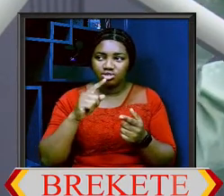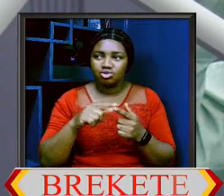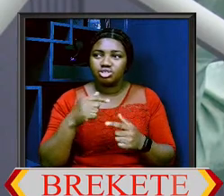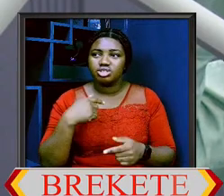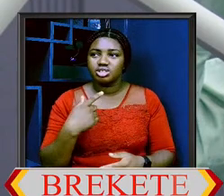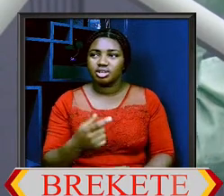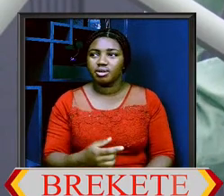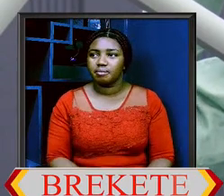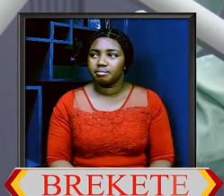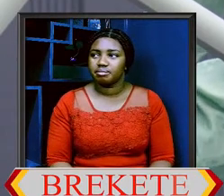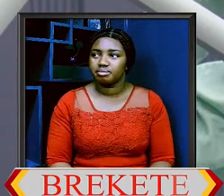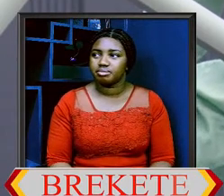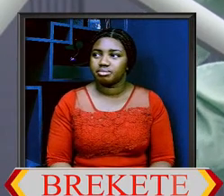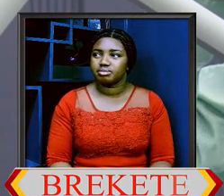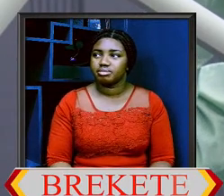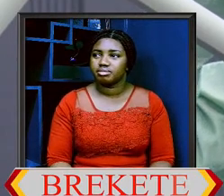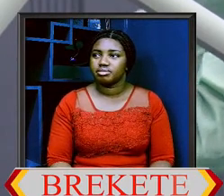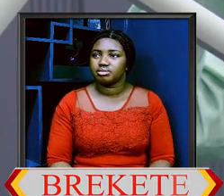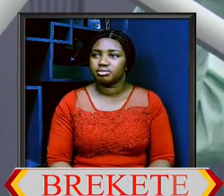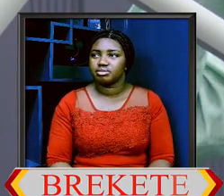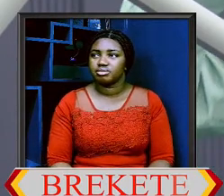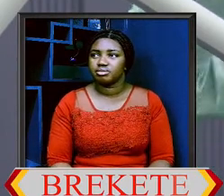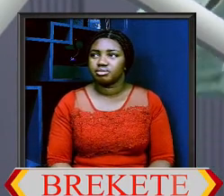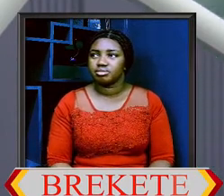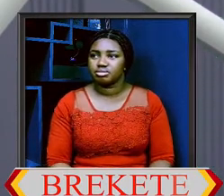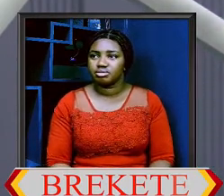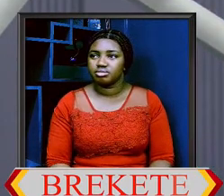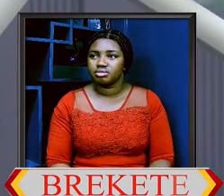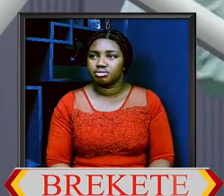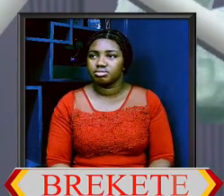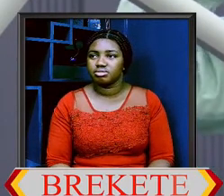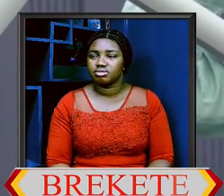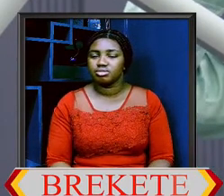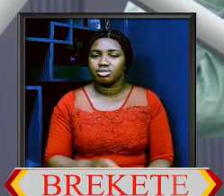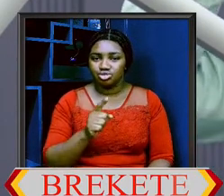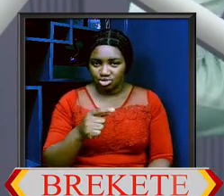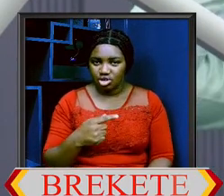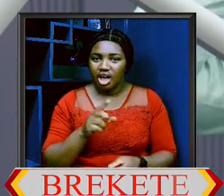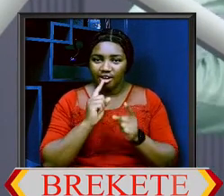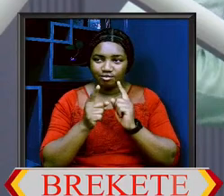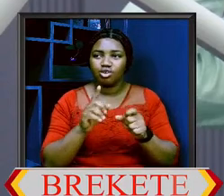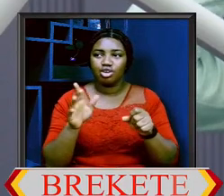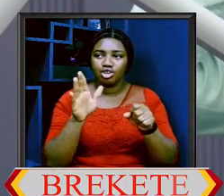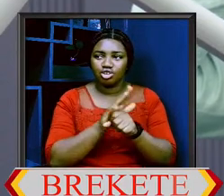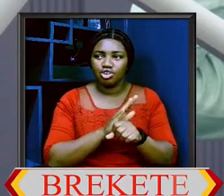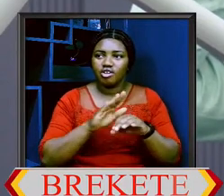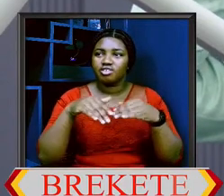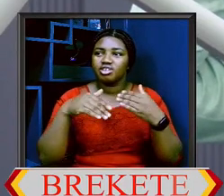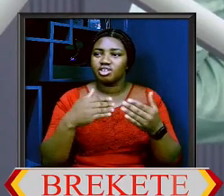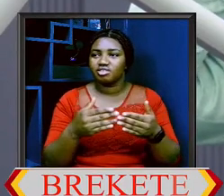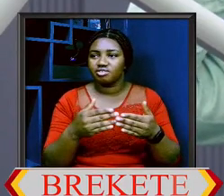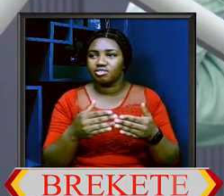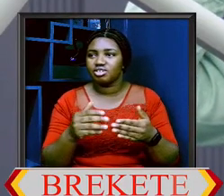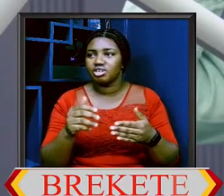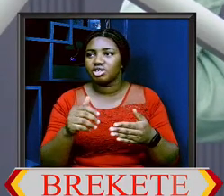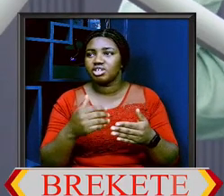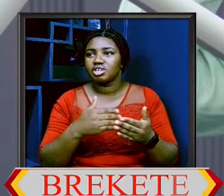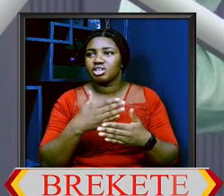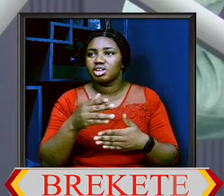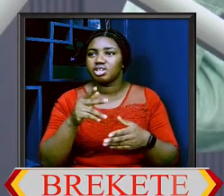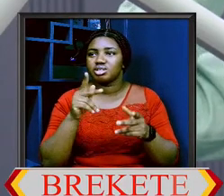microphone sir I you get one final thing no you don't talk enough just give him the microphone sir the